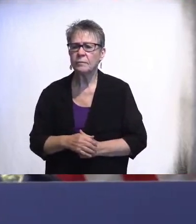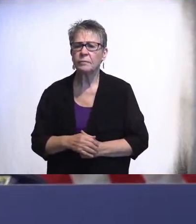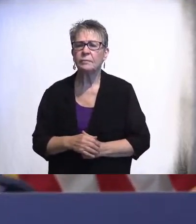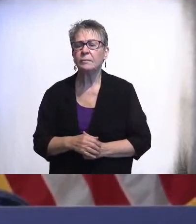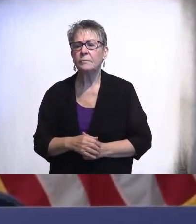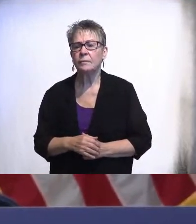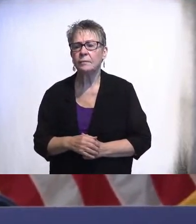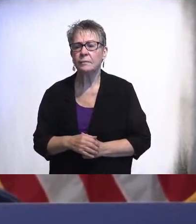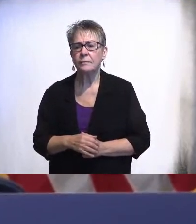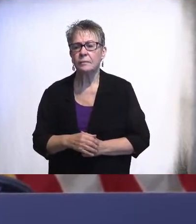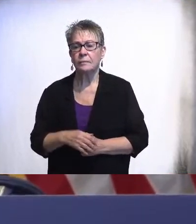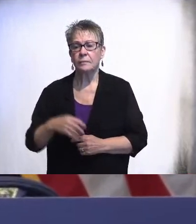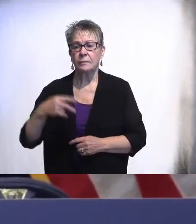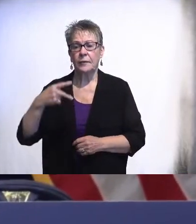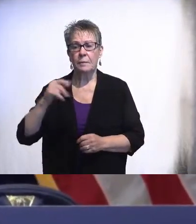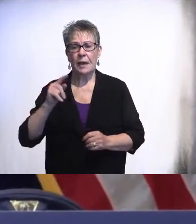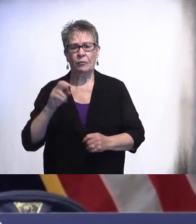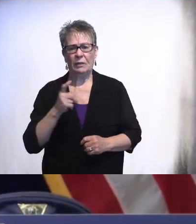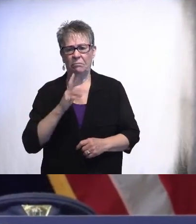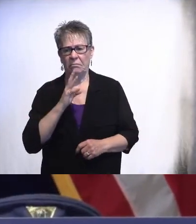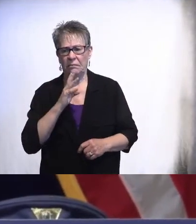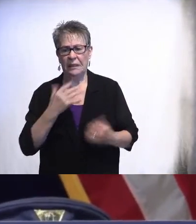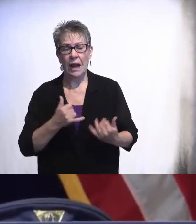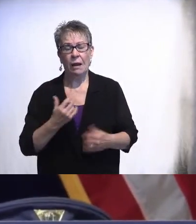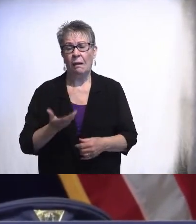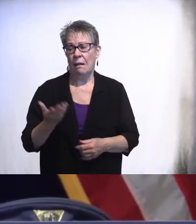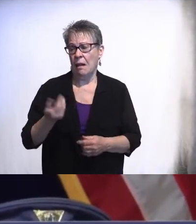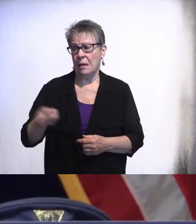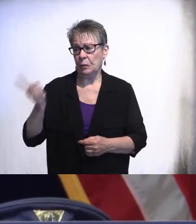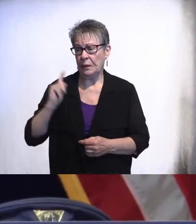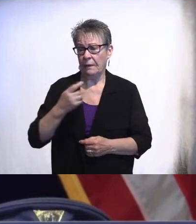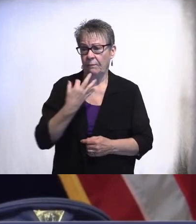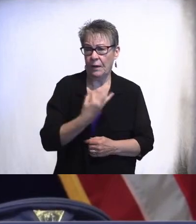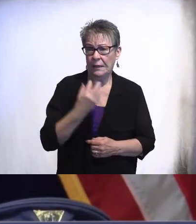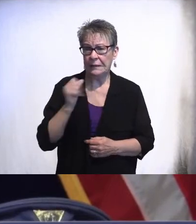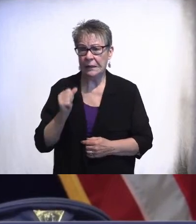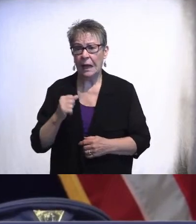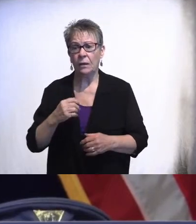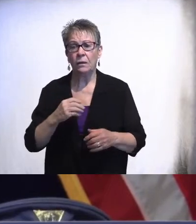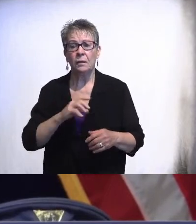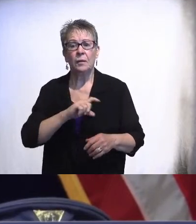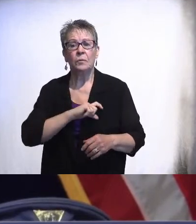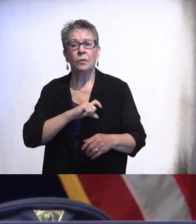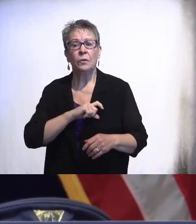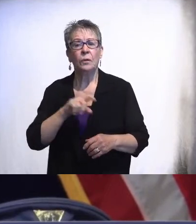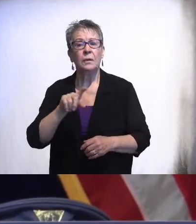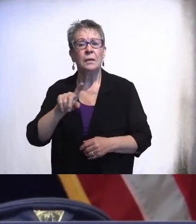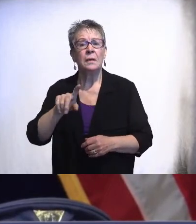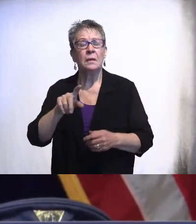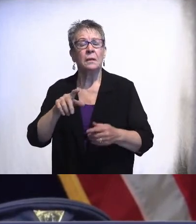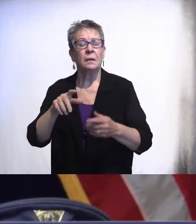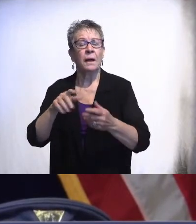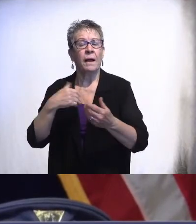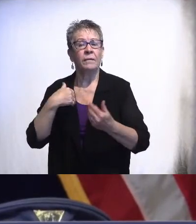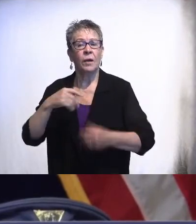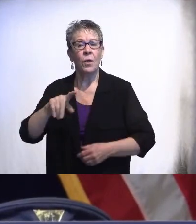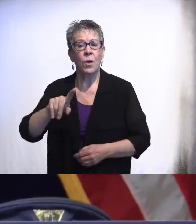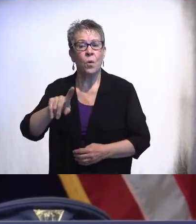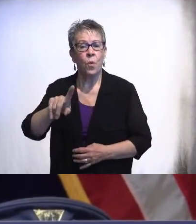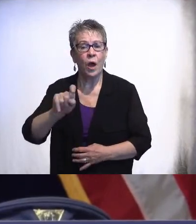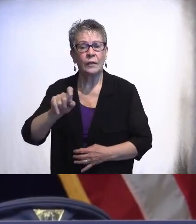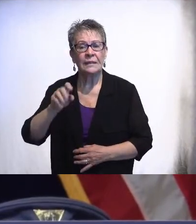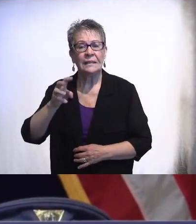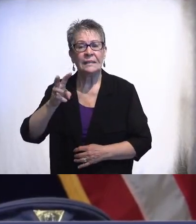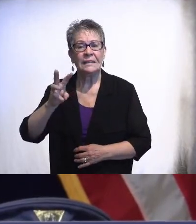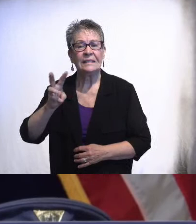to Fridays and the Saturdays, we had troopers handled 168 accidents, almost 400 motorist aids. We did